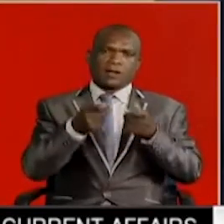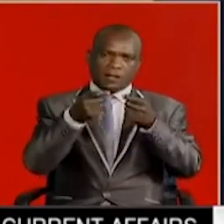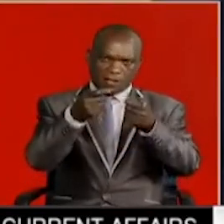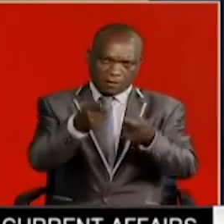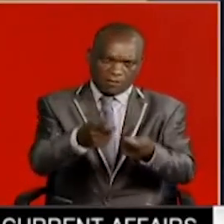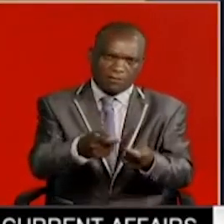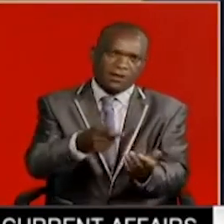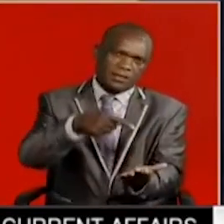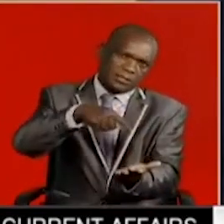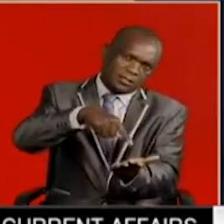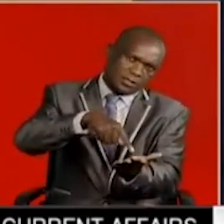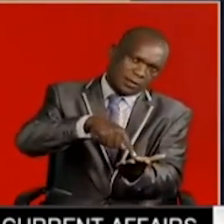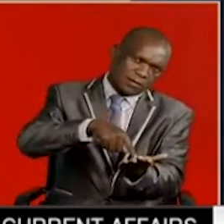cards,